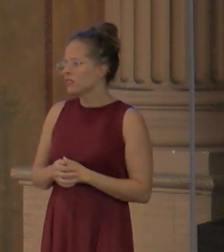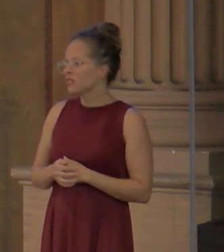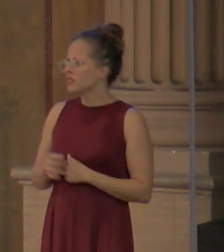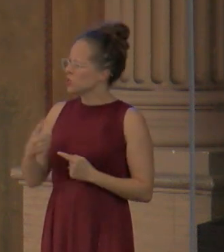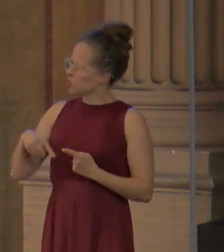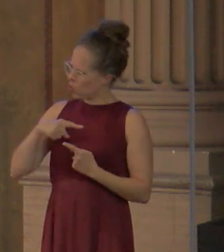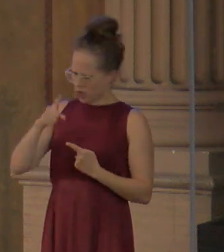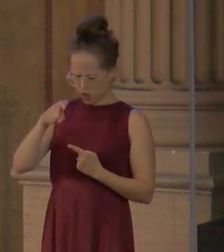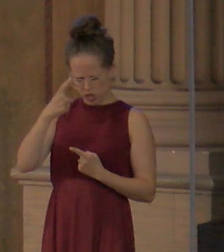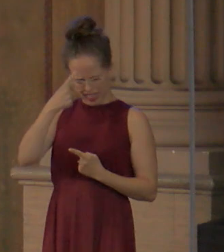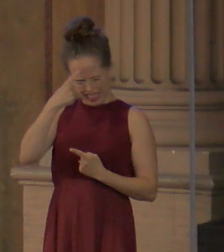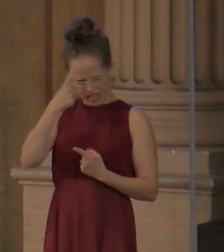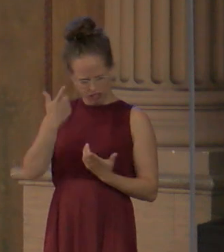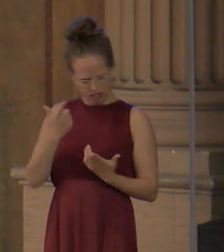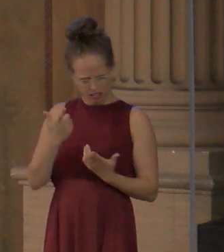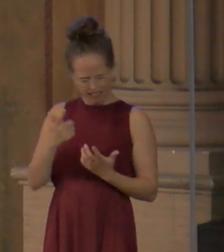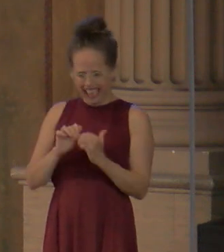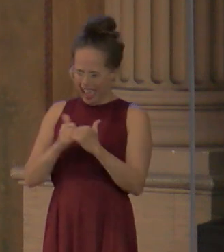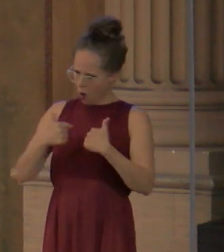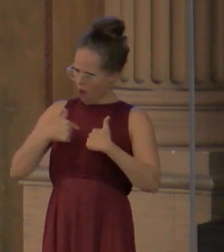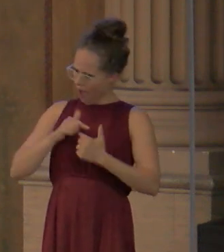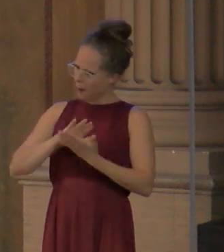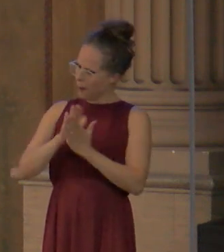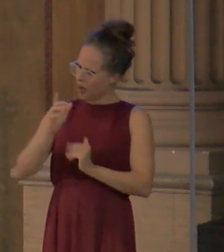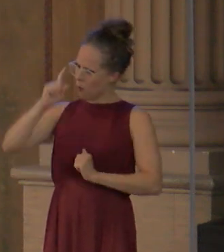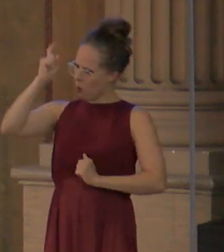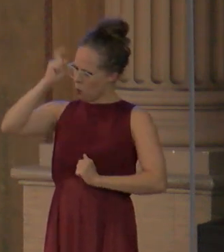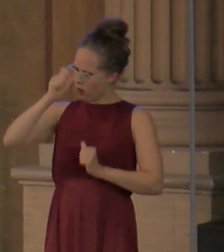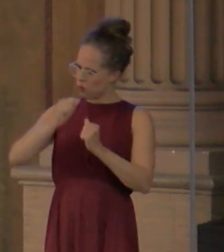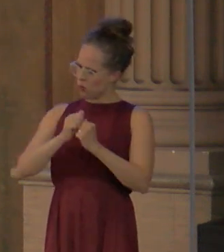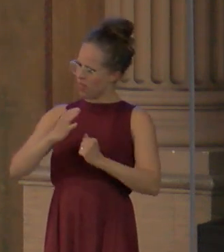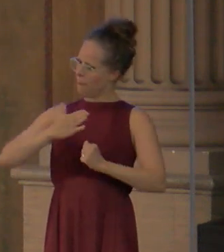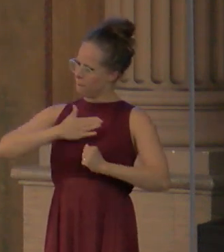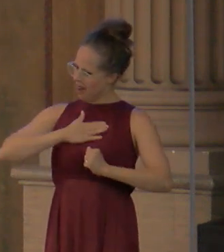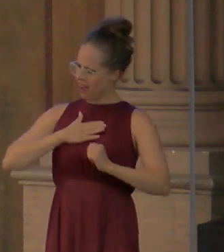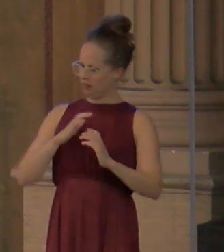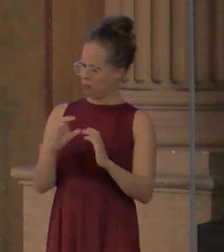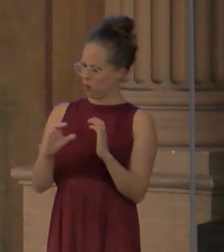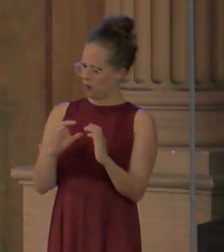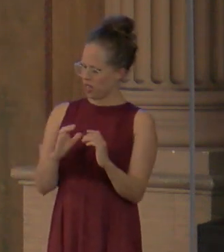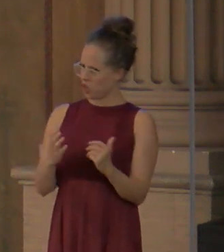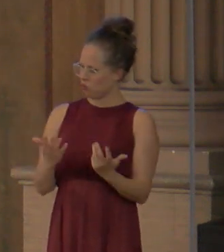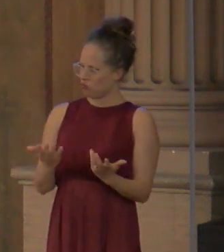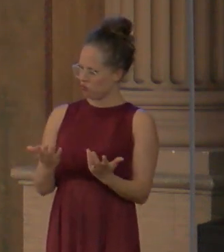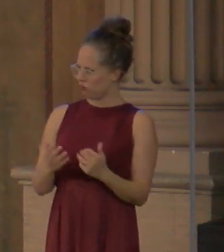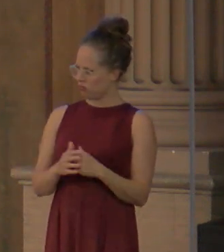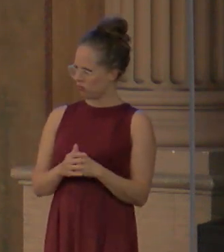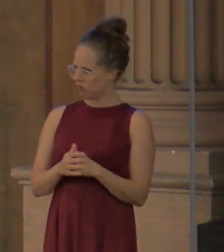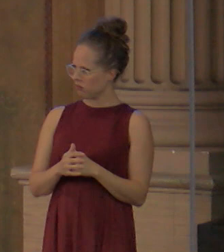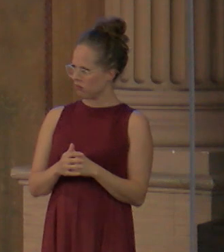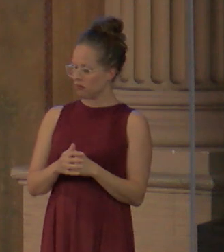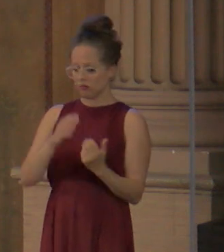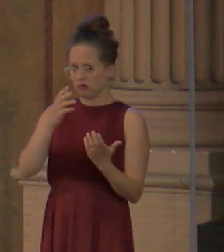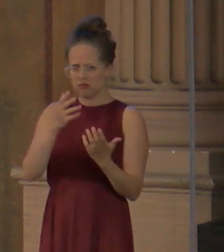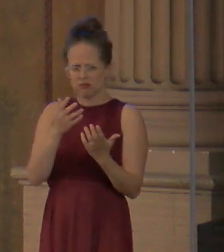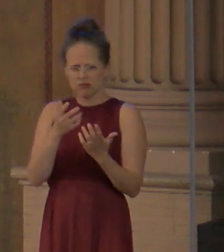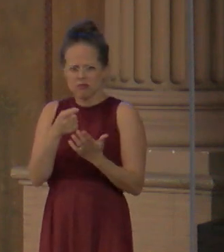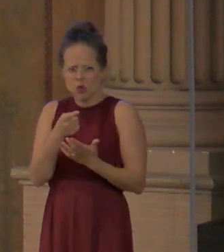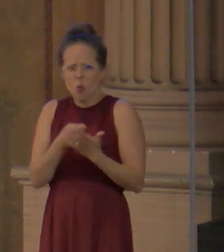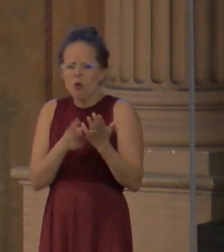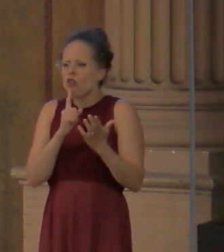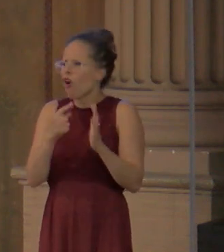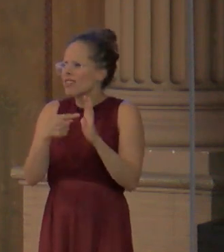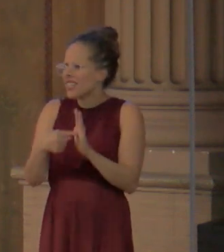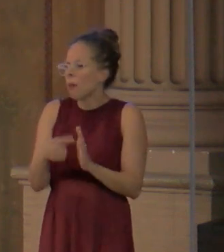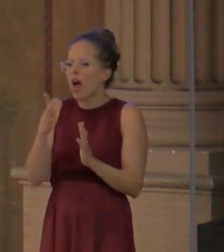those characteristics? How can I be wise with my communication? So what are some of the ways the book of Proverbs describes wise speech? I'm just going to